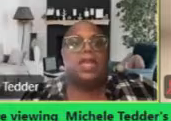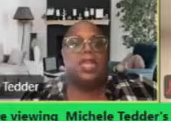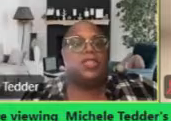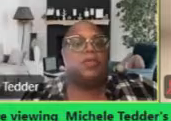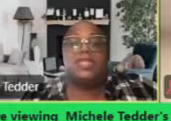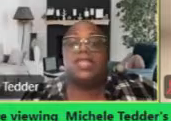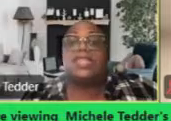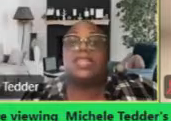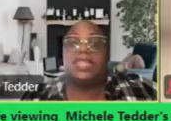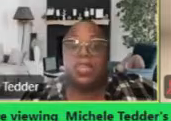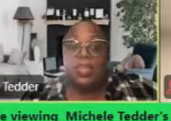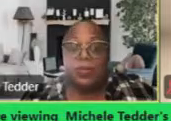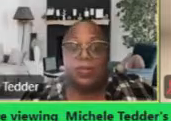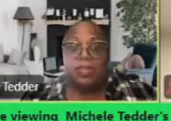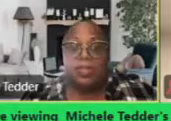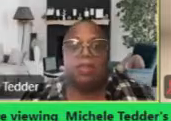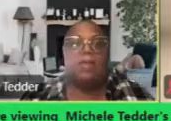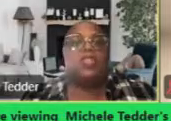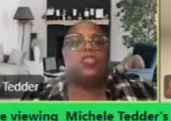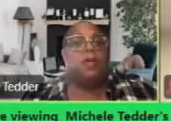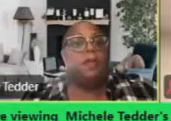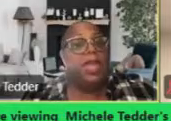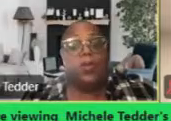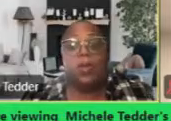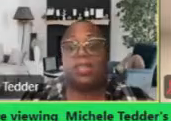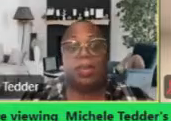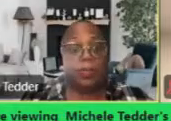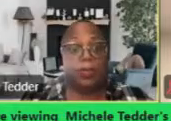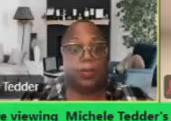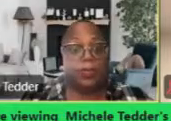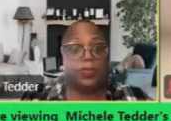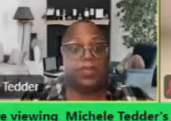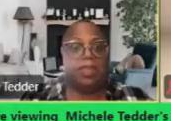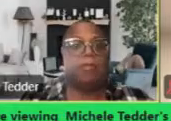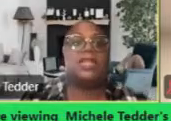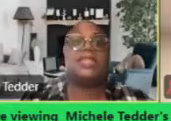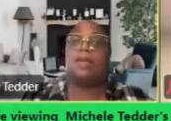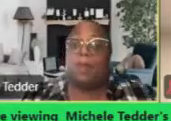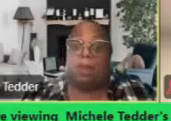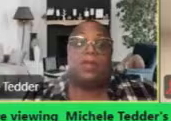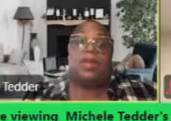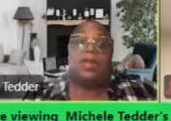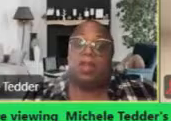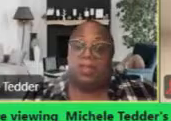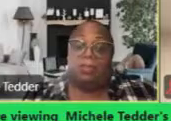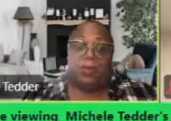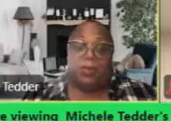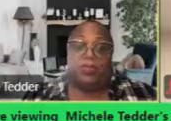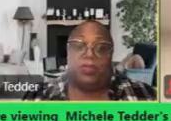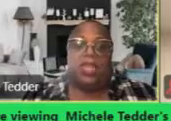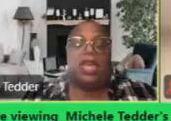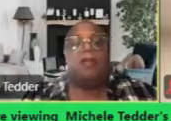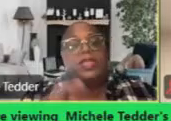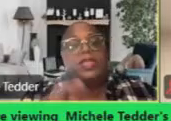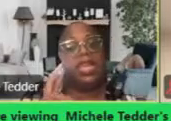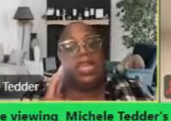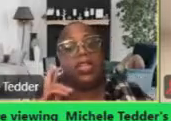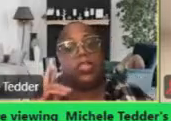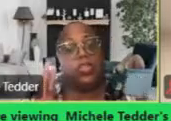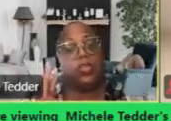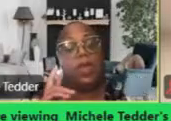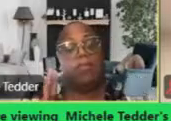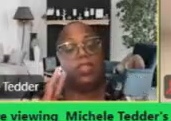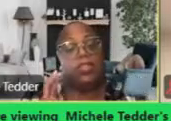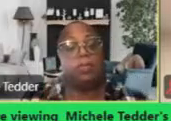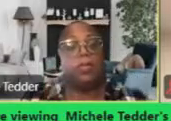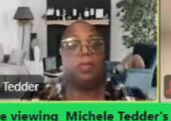cholesterol medication was discontinued. My joint pain greatly improved. My sleep apnea greatly improved. I was